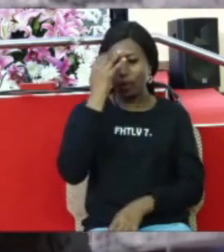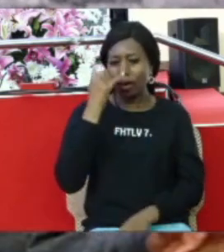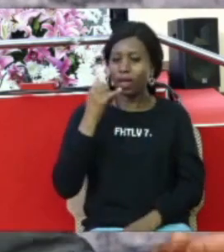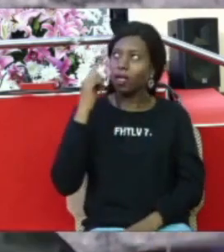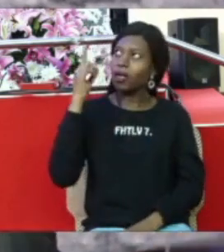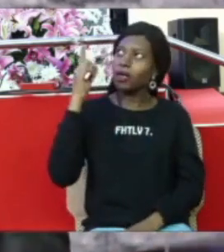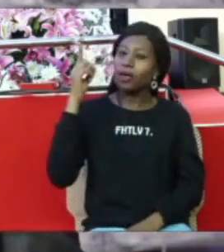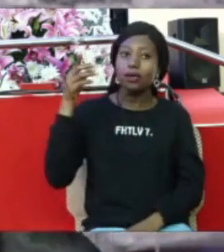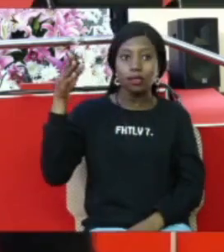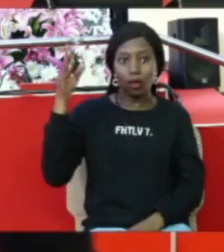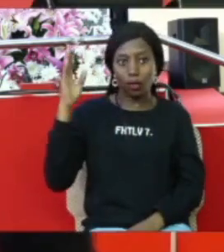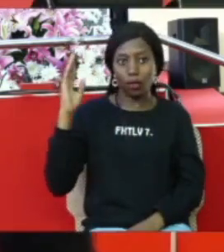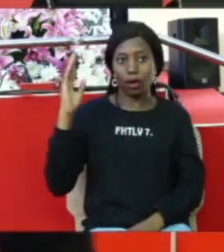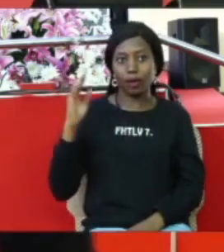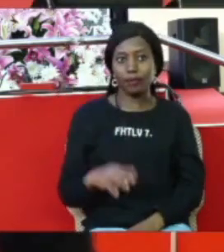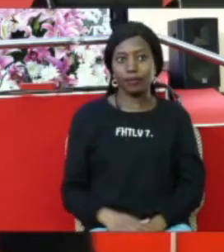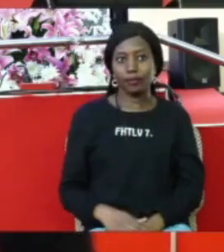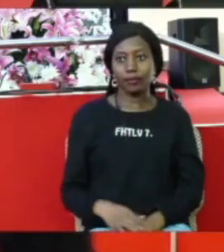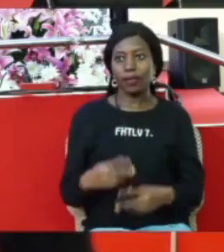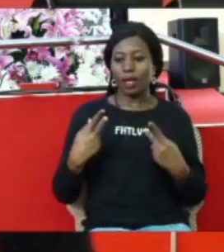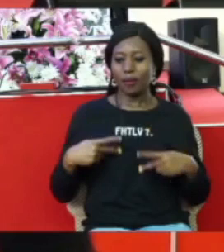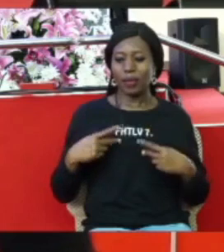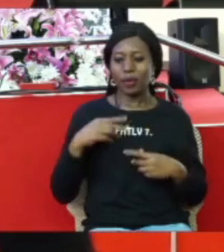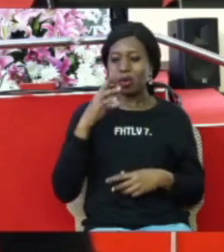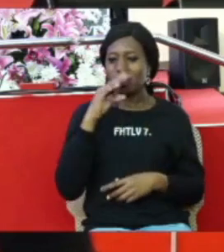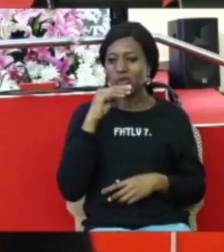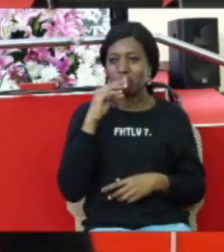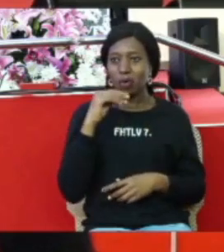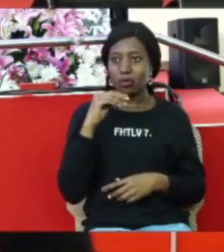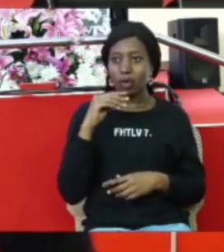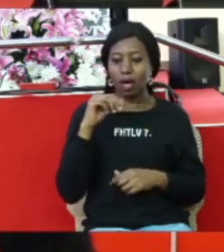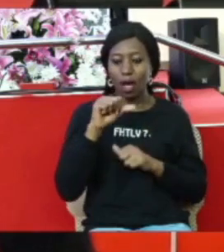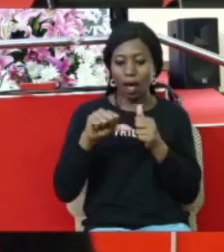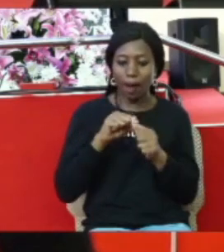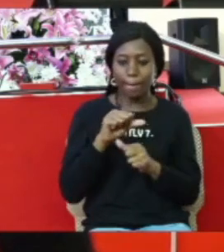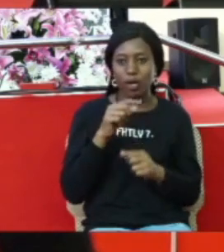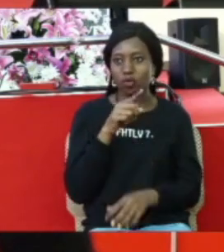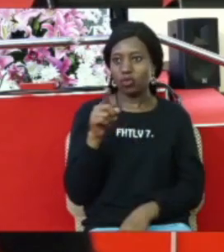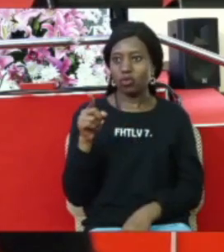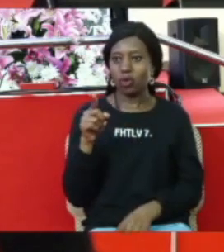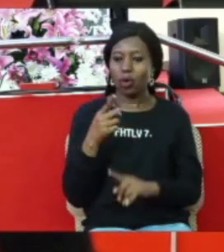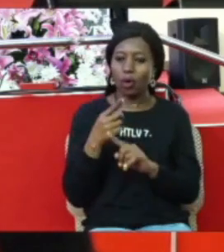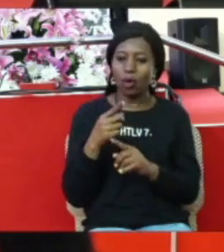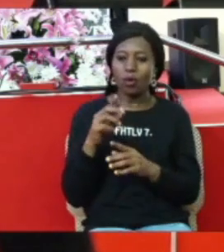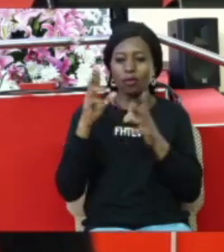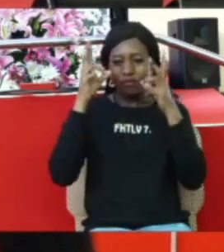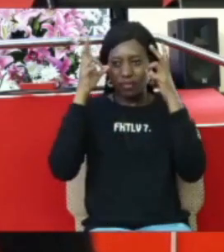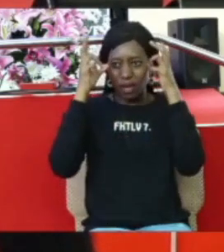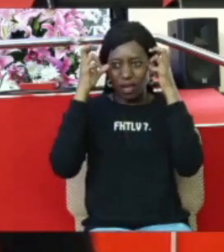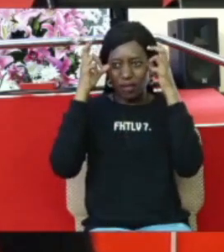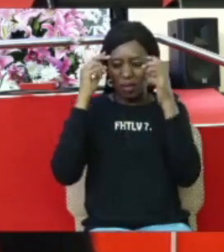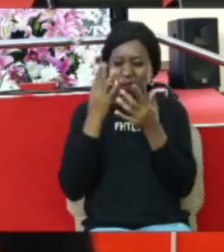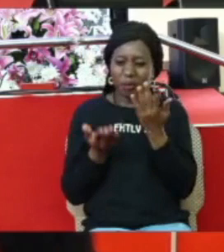People talk ill about you, but God lifts you up. People don't, they kind of talk evil about you, but God